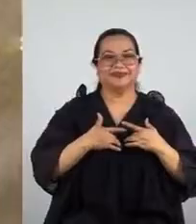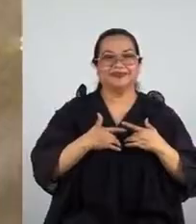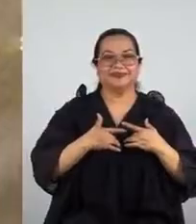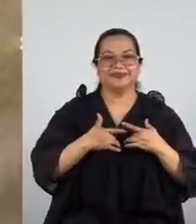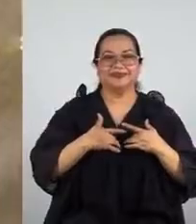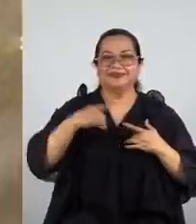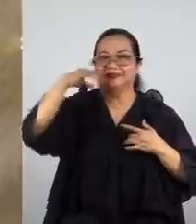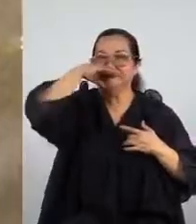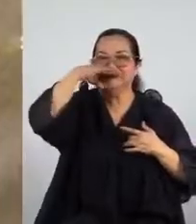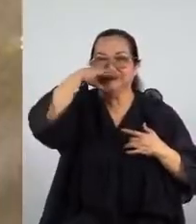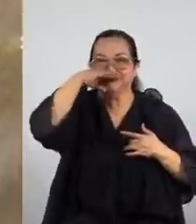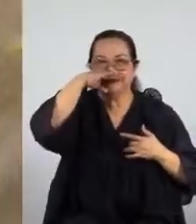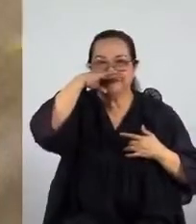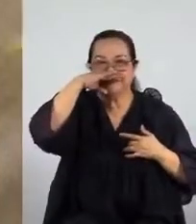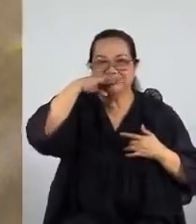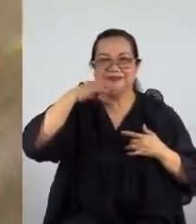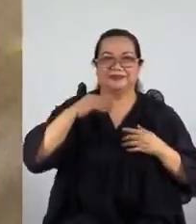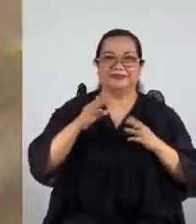lying,